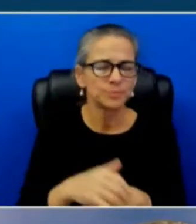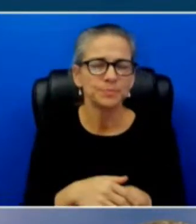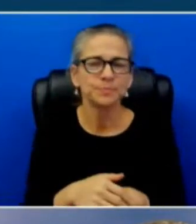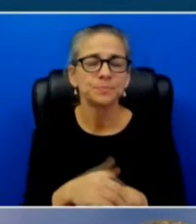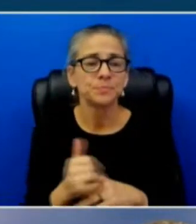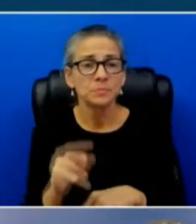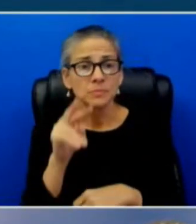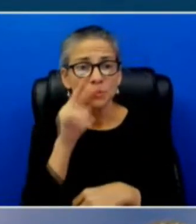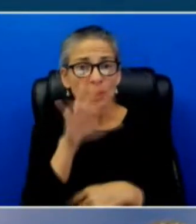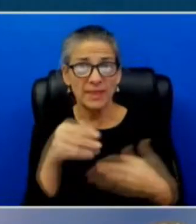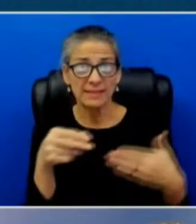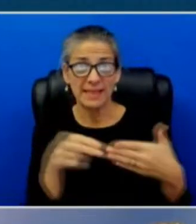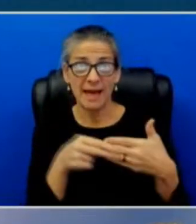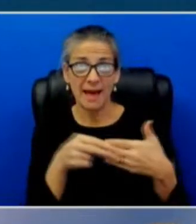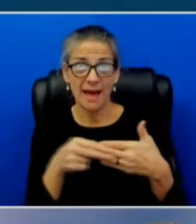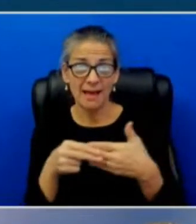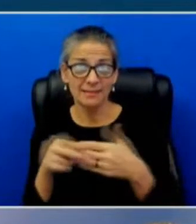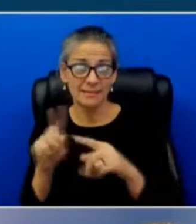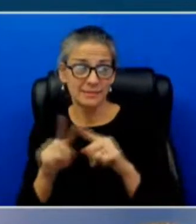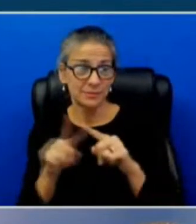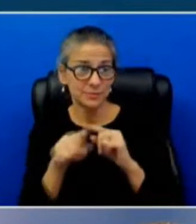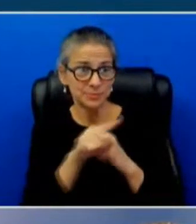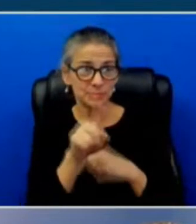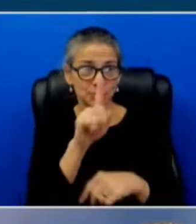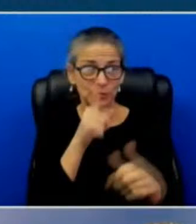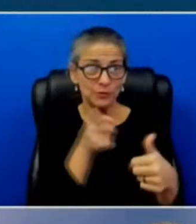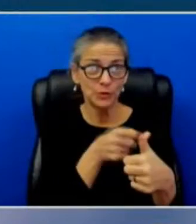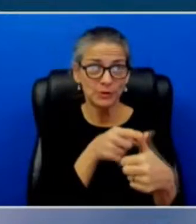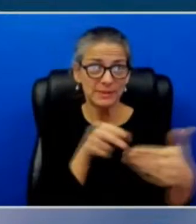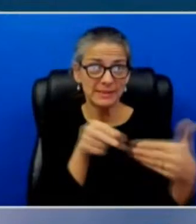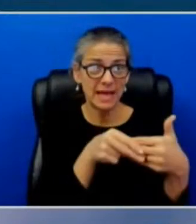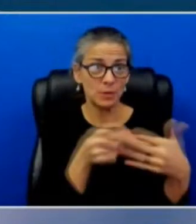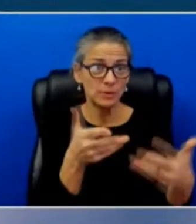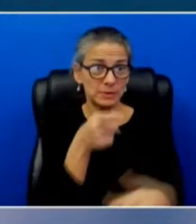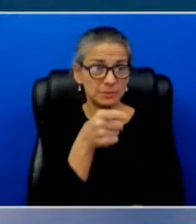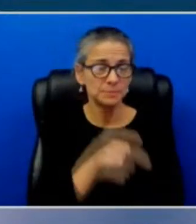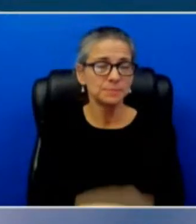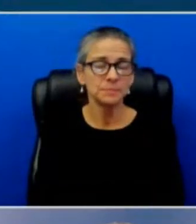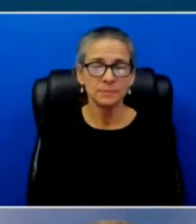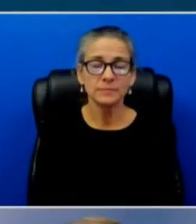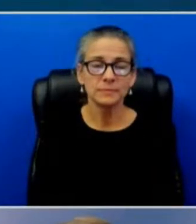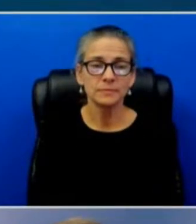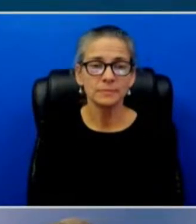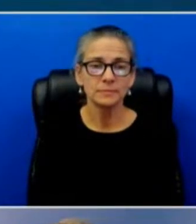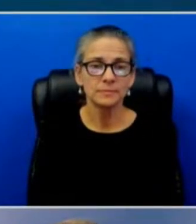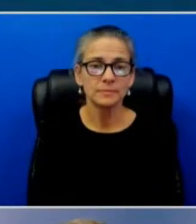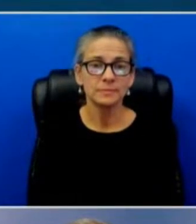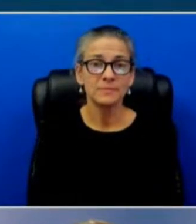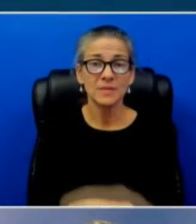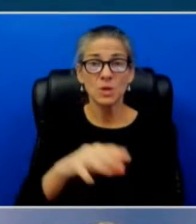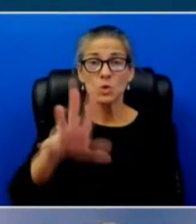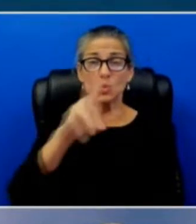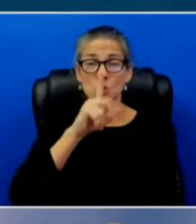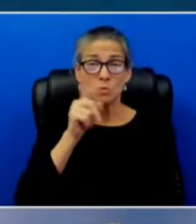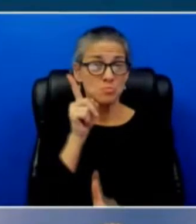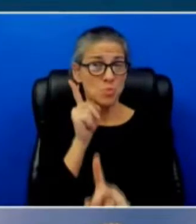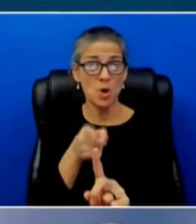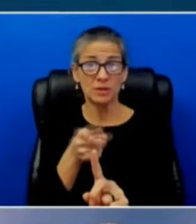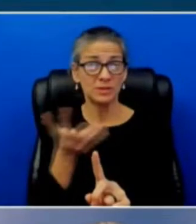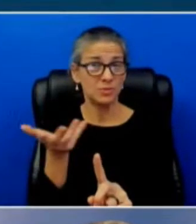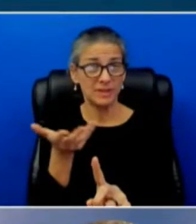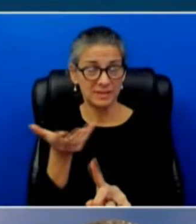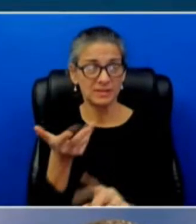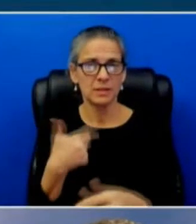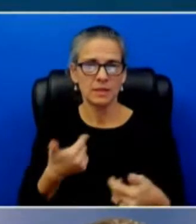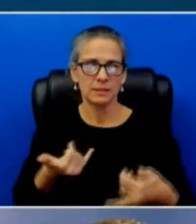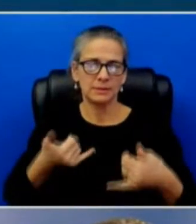weather slides, let's go to the first one. Okay, the key message here is we are still in a winter